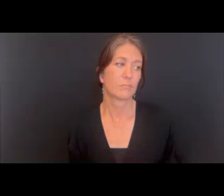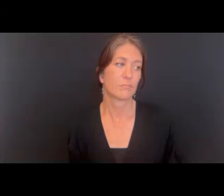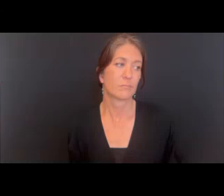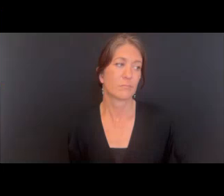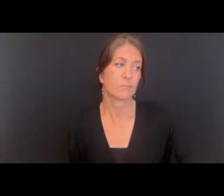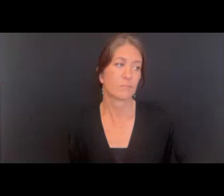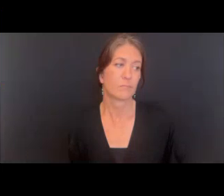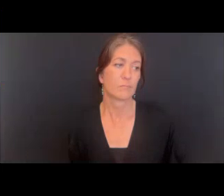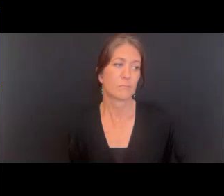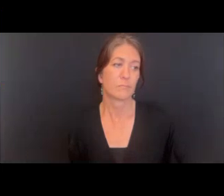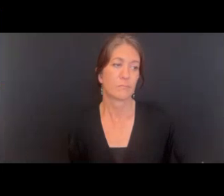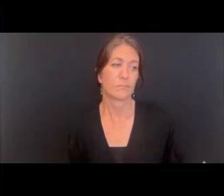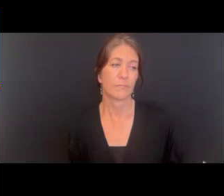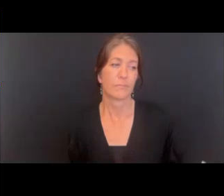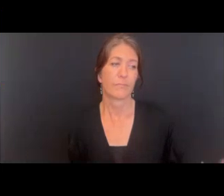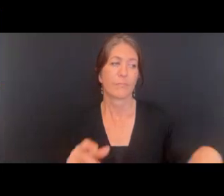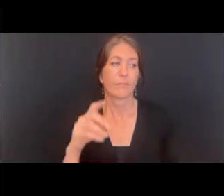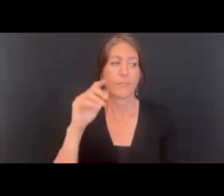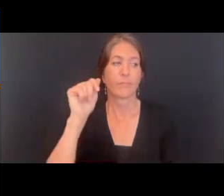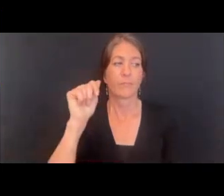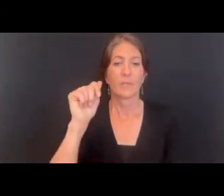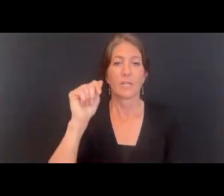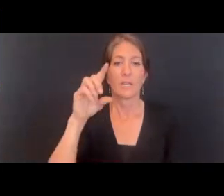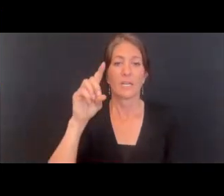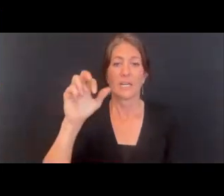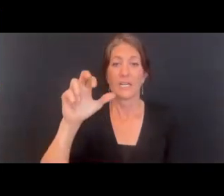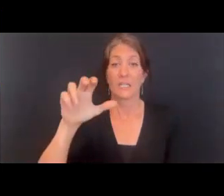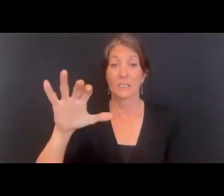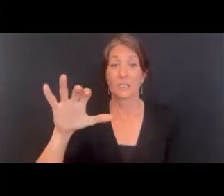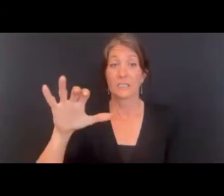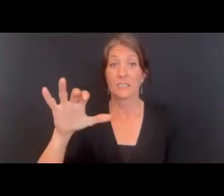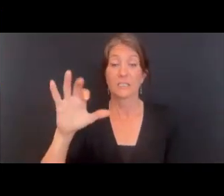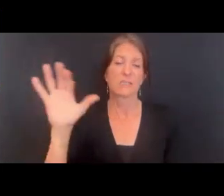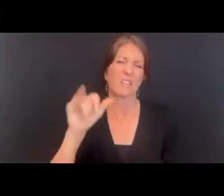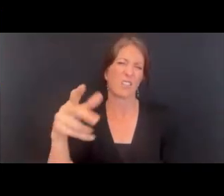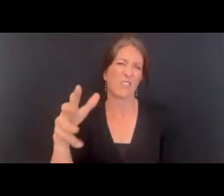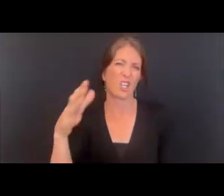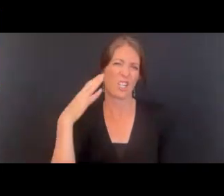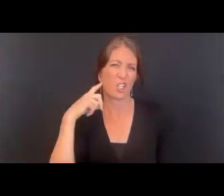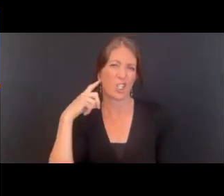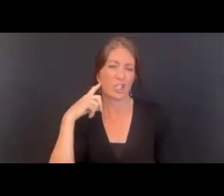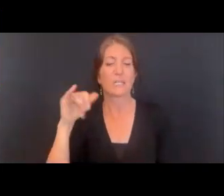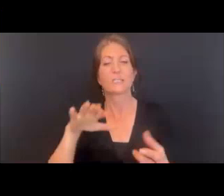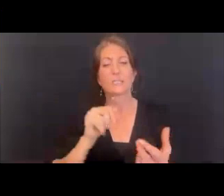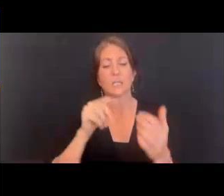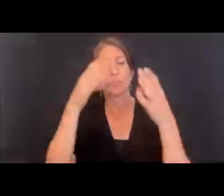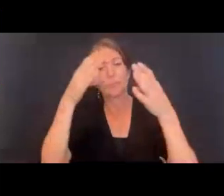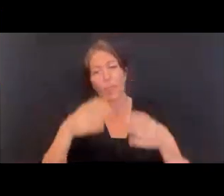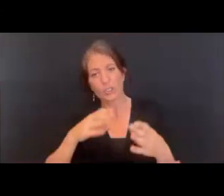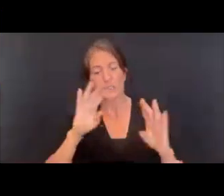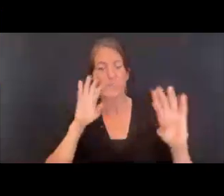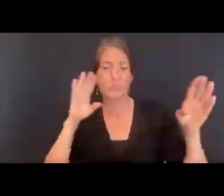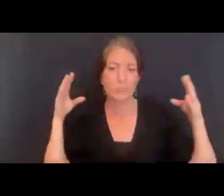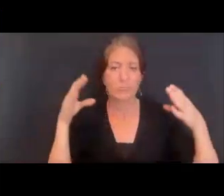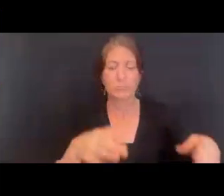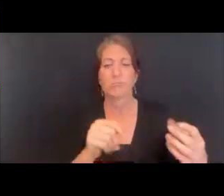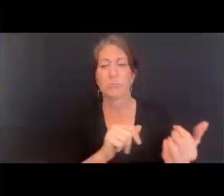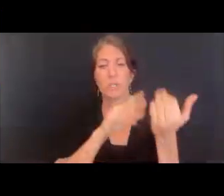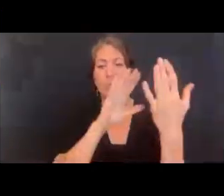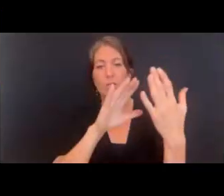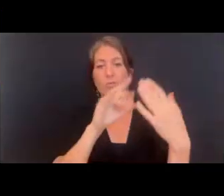What the ADRC provides to Kansans is, as you heard from Priska, a person-centered approach that supports making